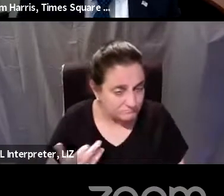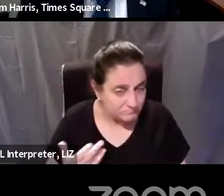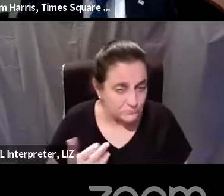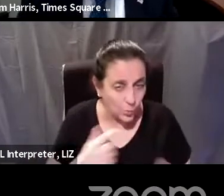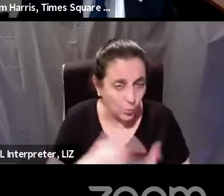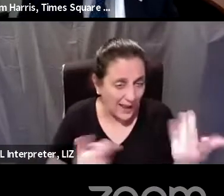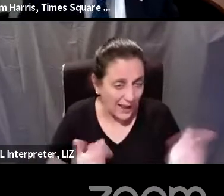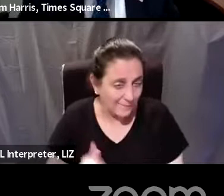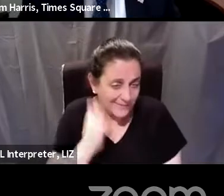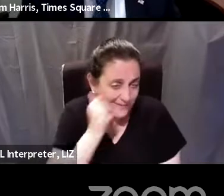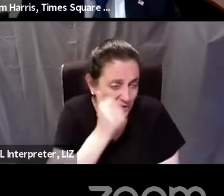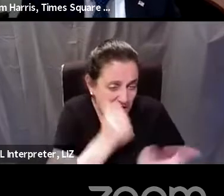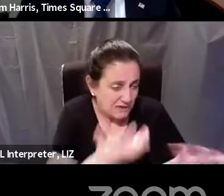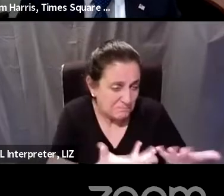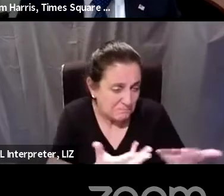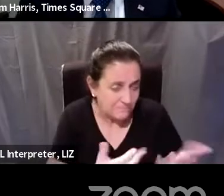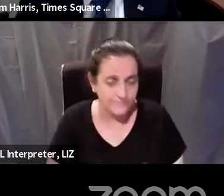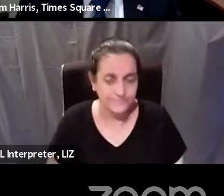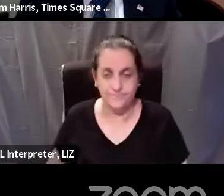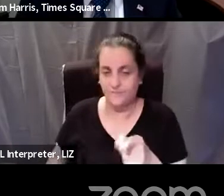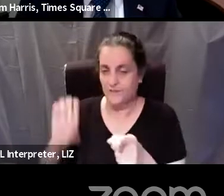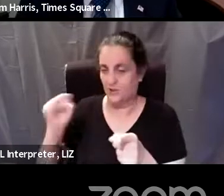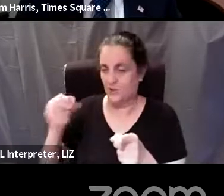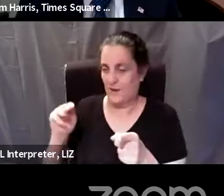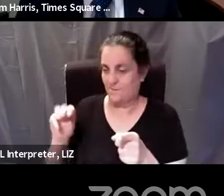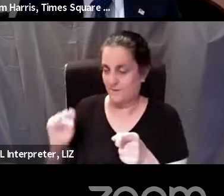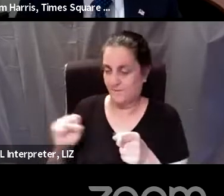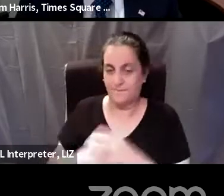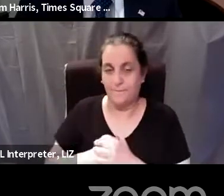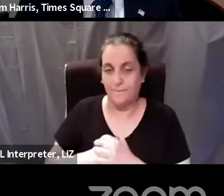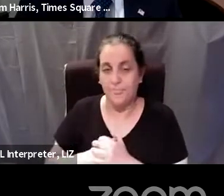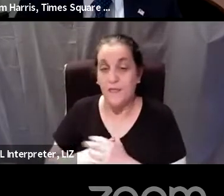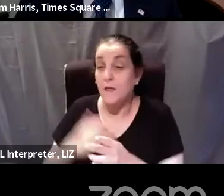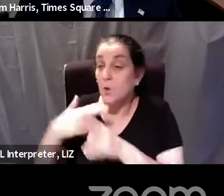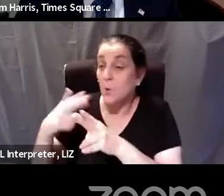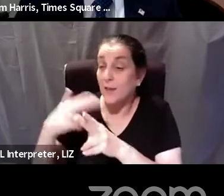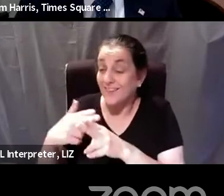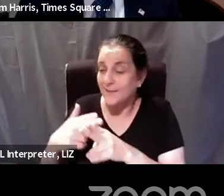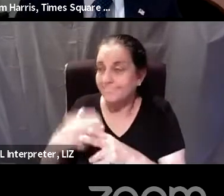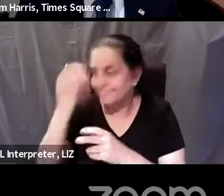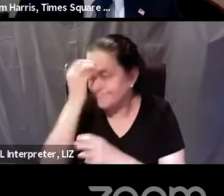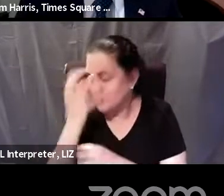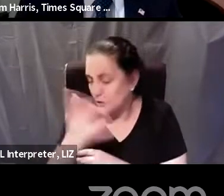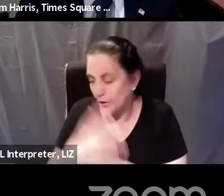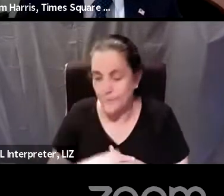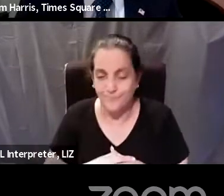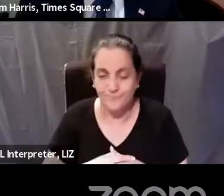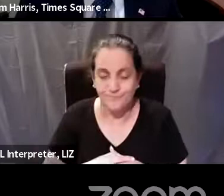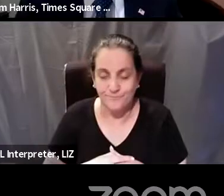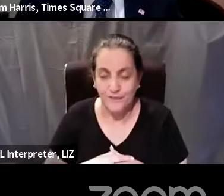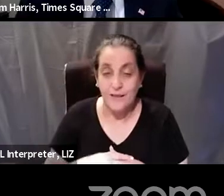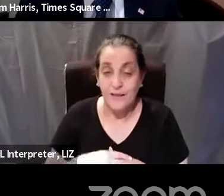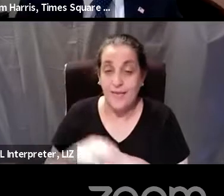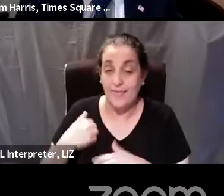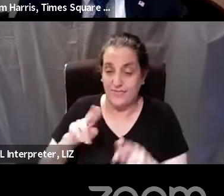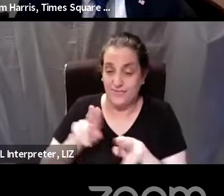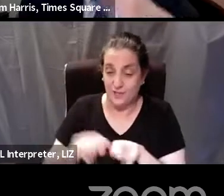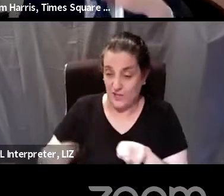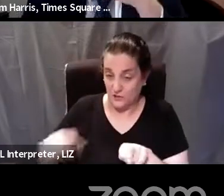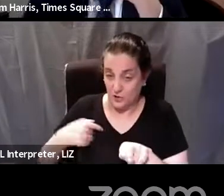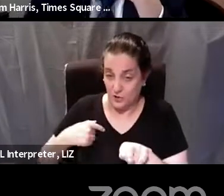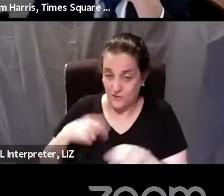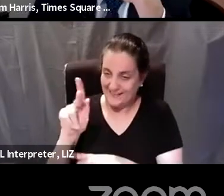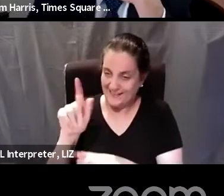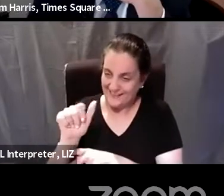day-to-day existence is? Well, real quickly, let me just let you know, at the shelter I came from, Kenton